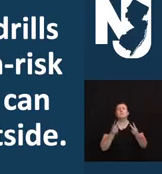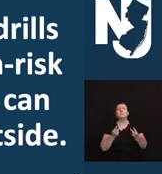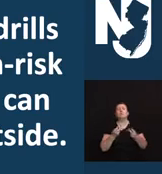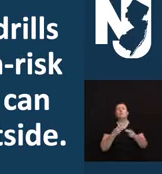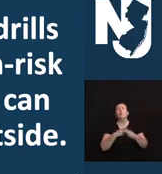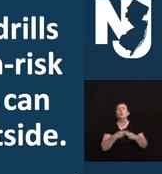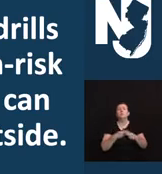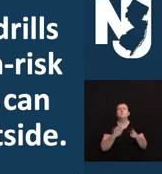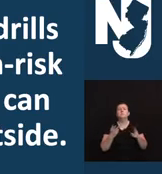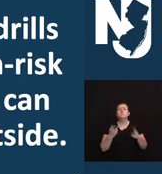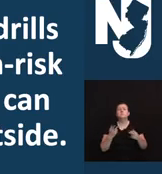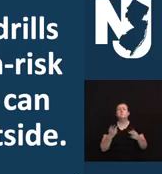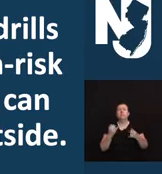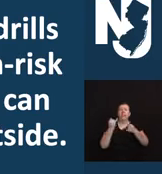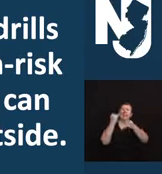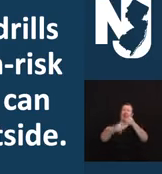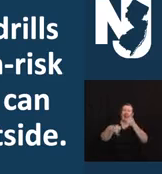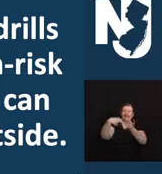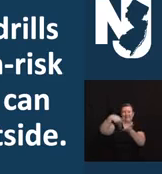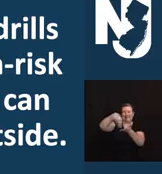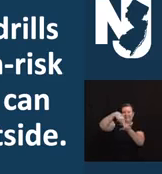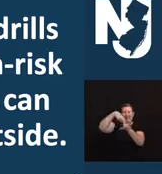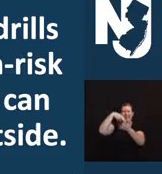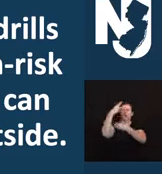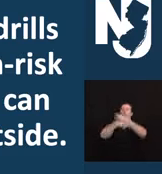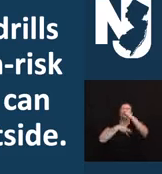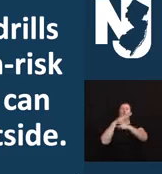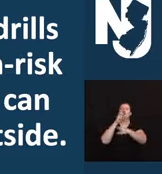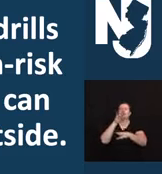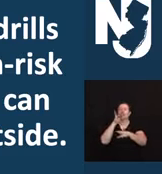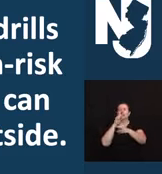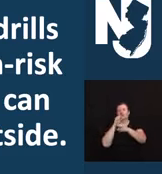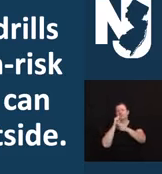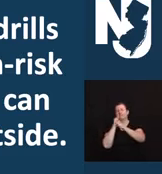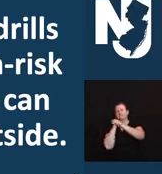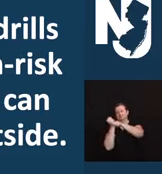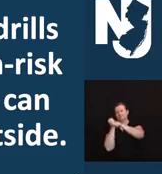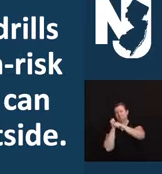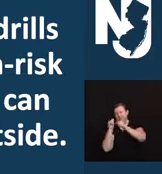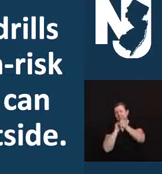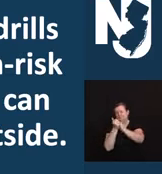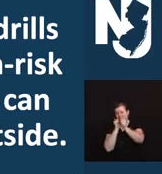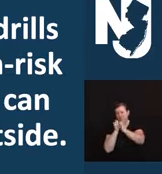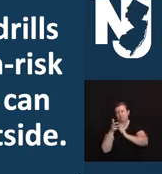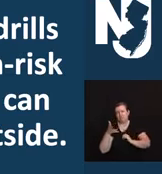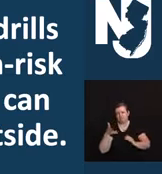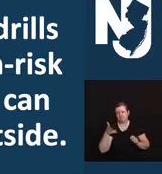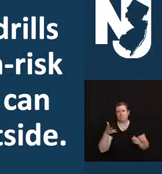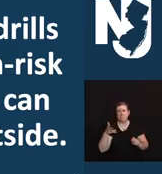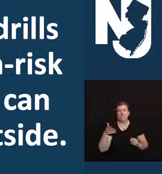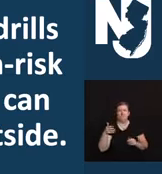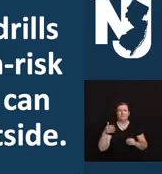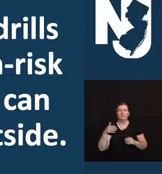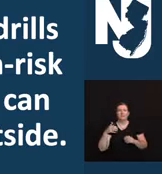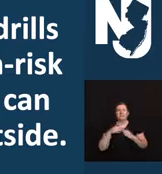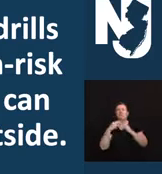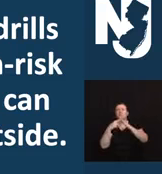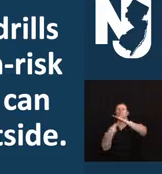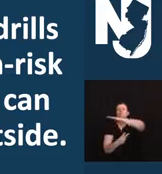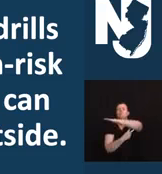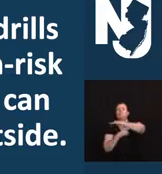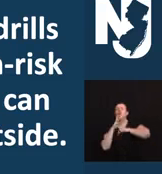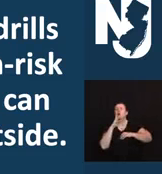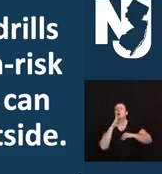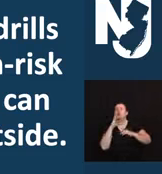Series. In this case in Bridgewater, home of the Somerset Patriots, a fantastic minor